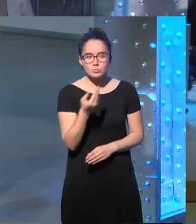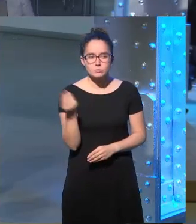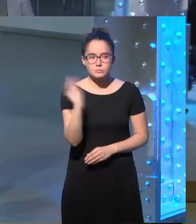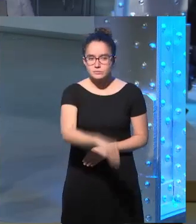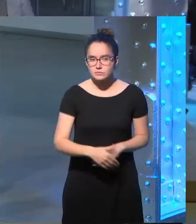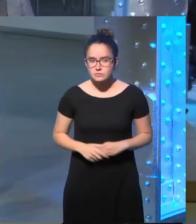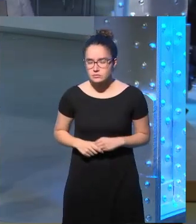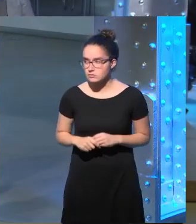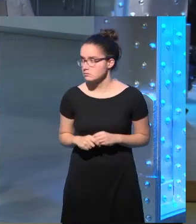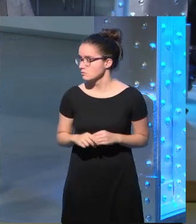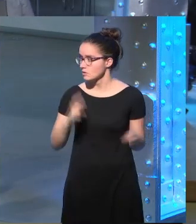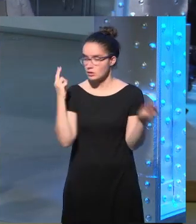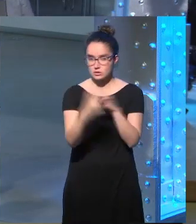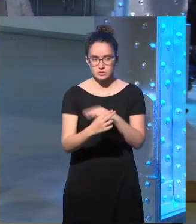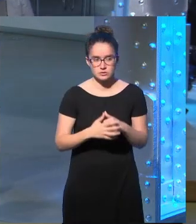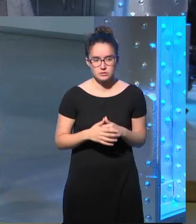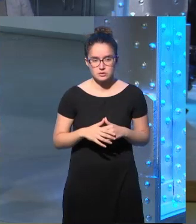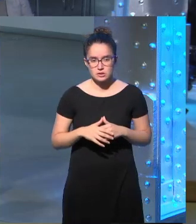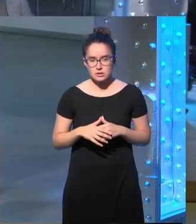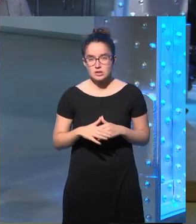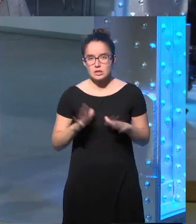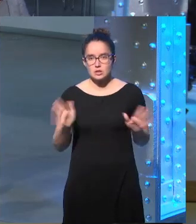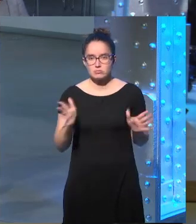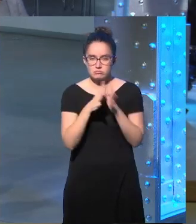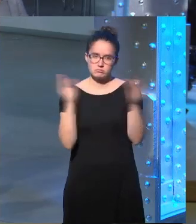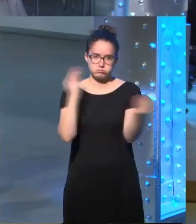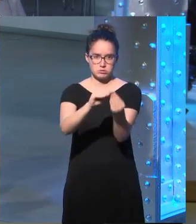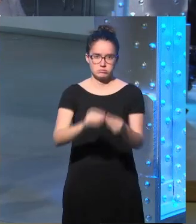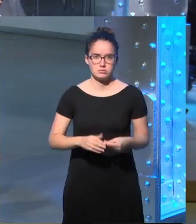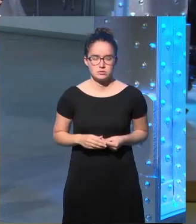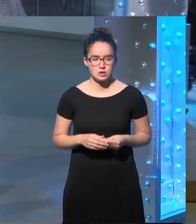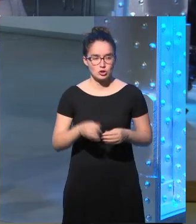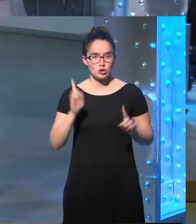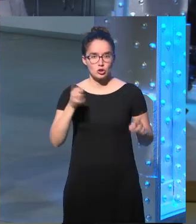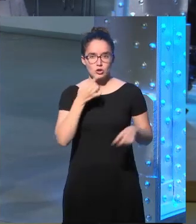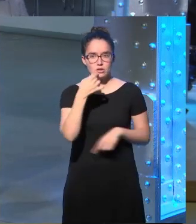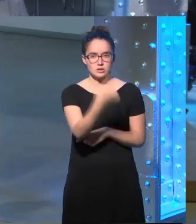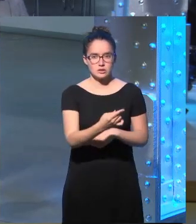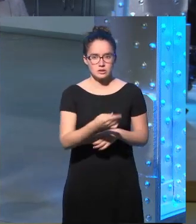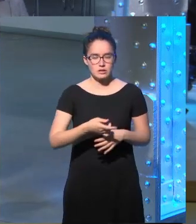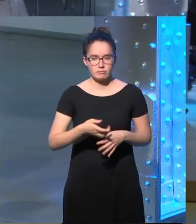here, so we could talk to her as well. Any other comment to do?